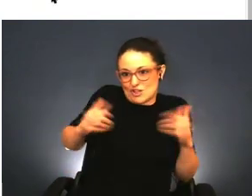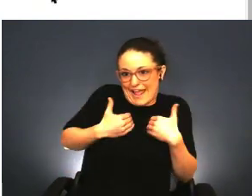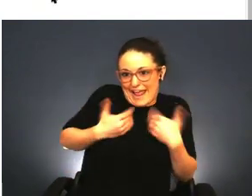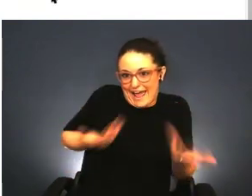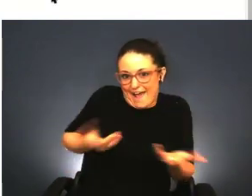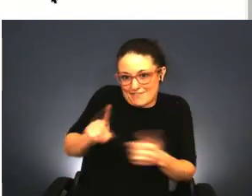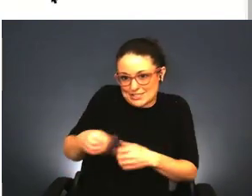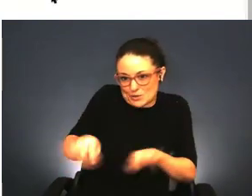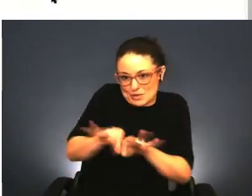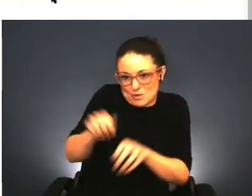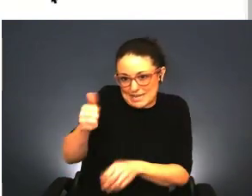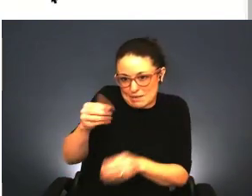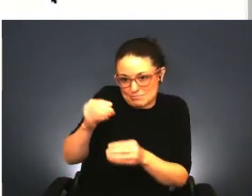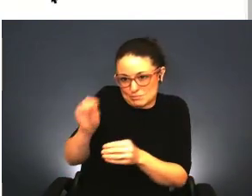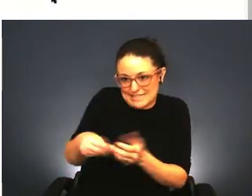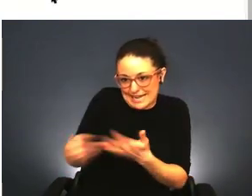Right.